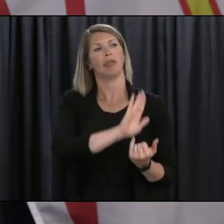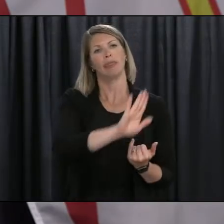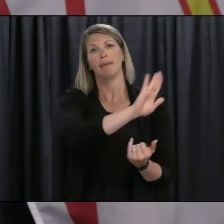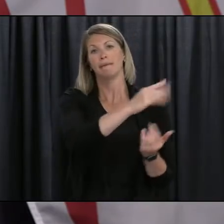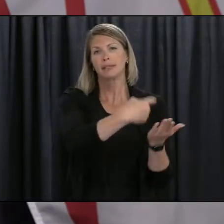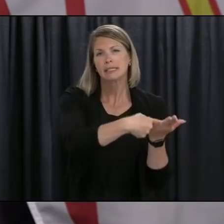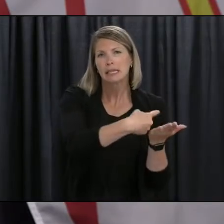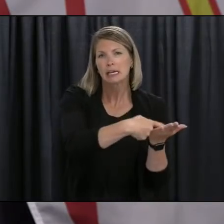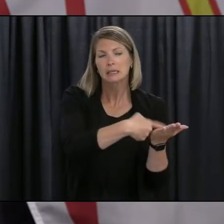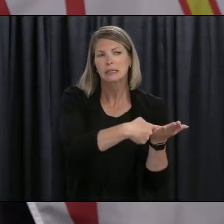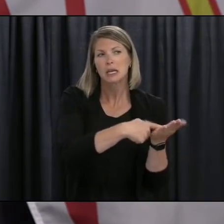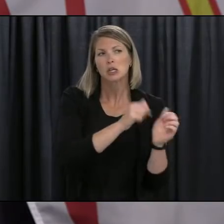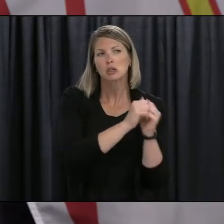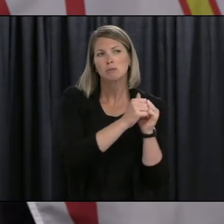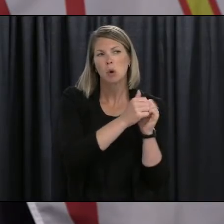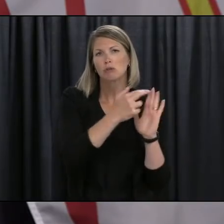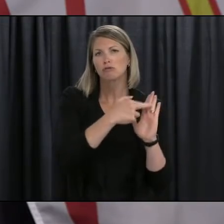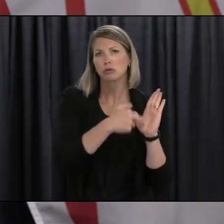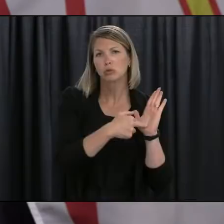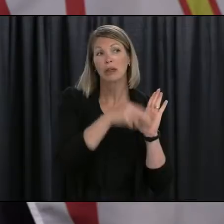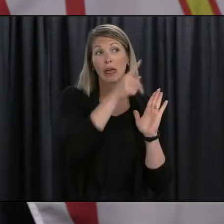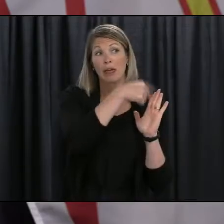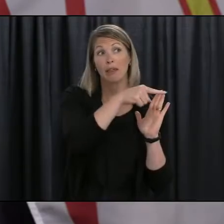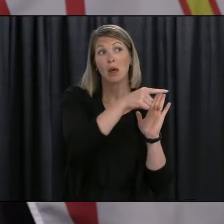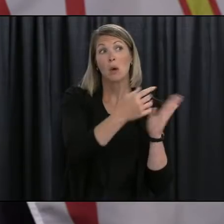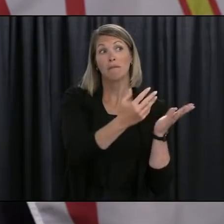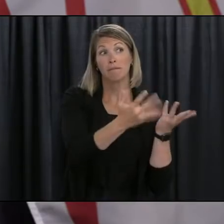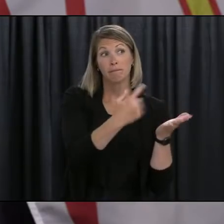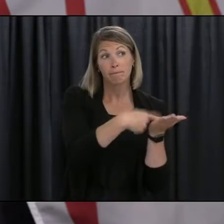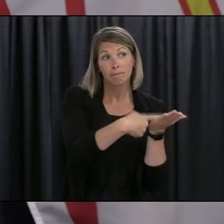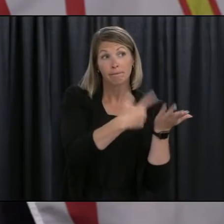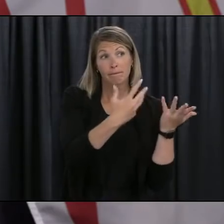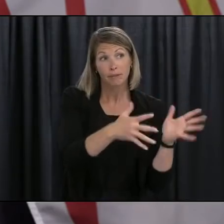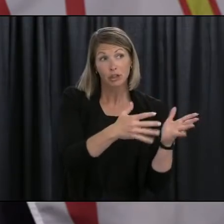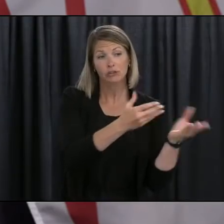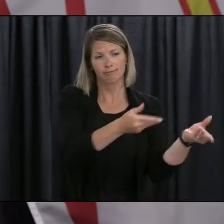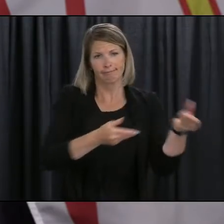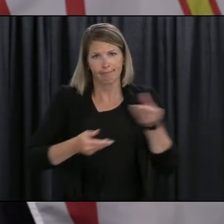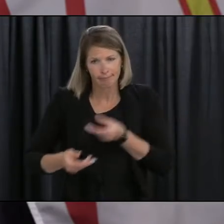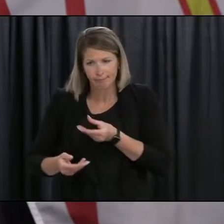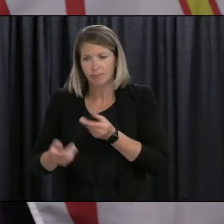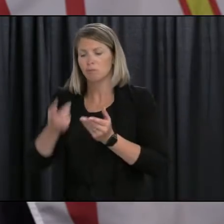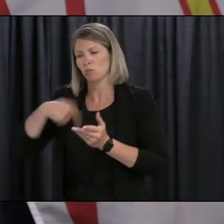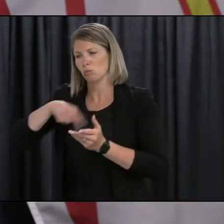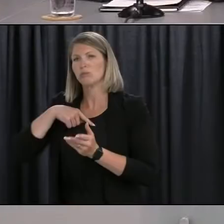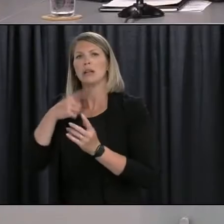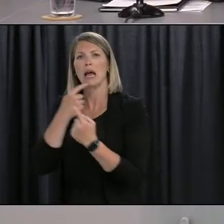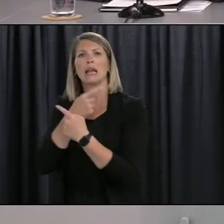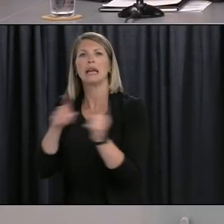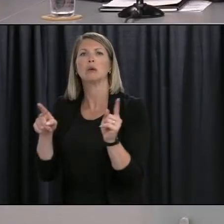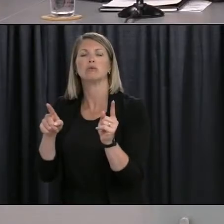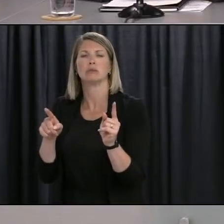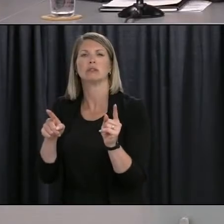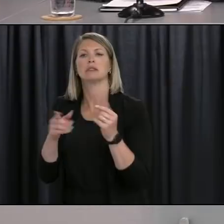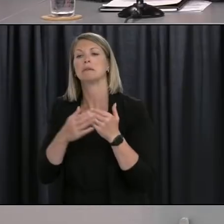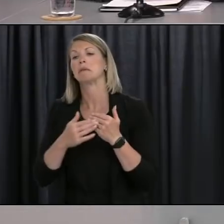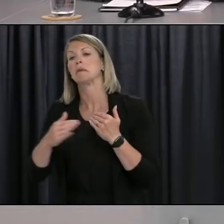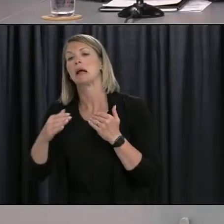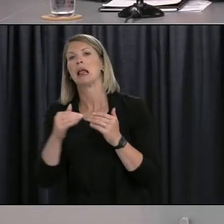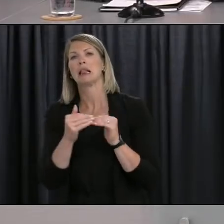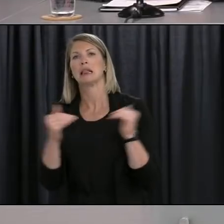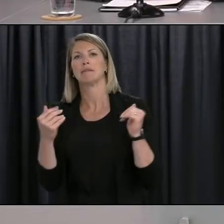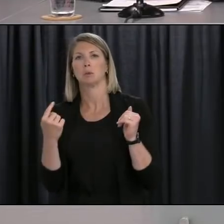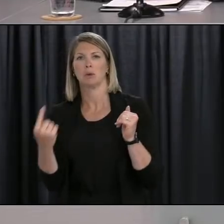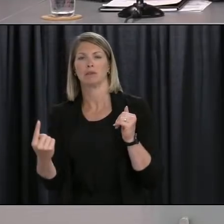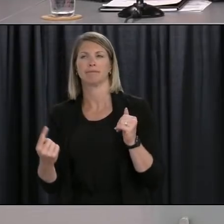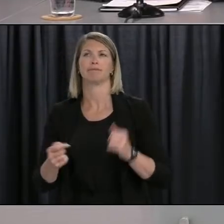those groups to look at how that goes past level 2. And I'm getting a lot of comments about